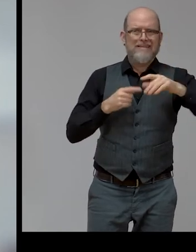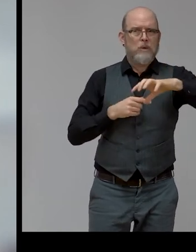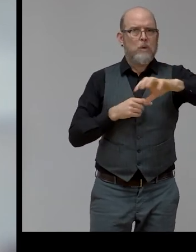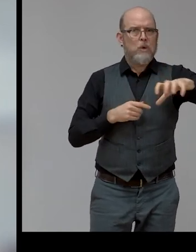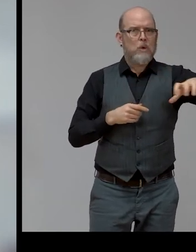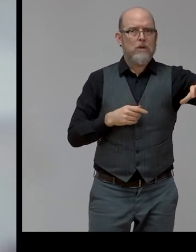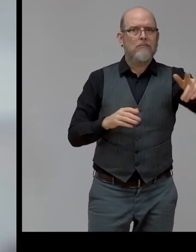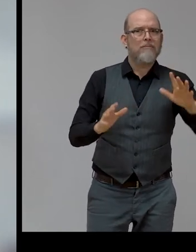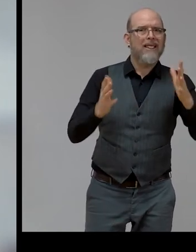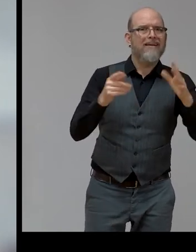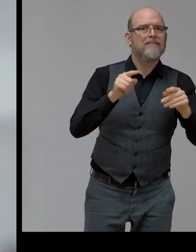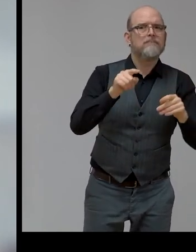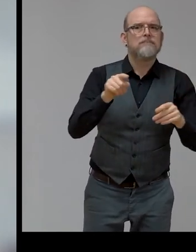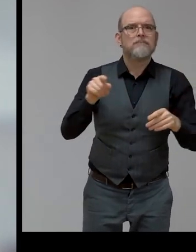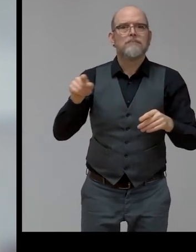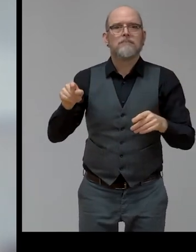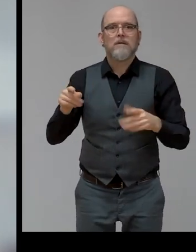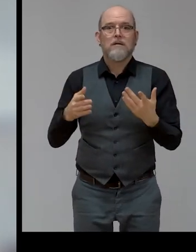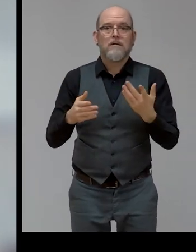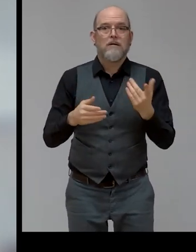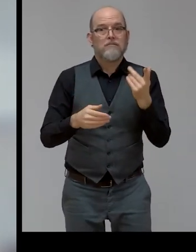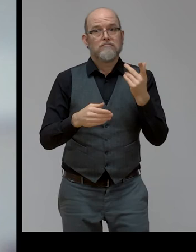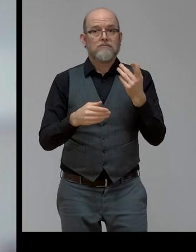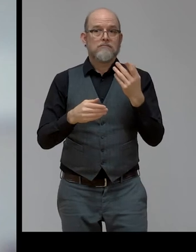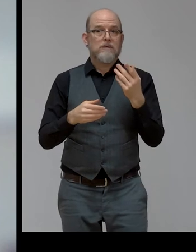Arab Emirates to Saudi